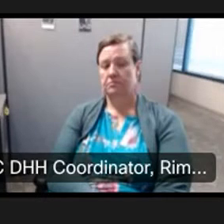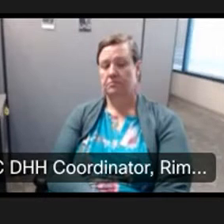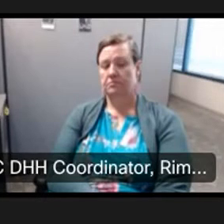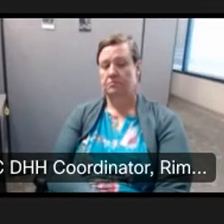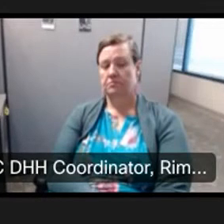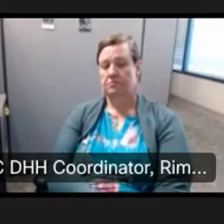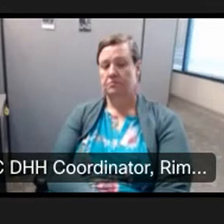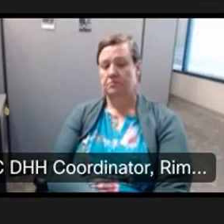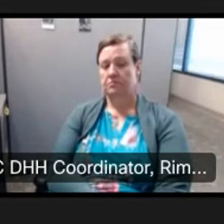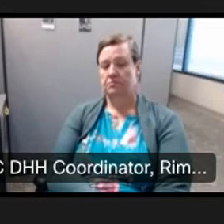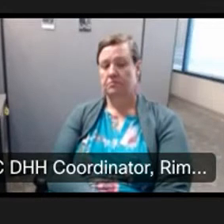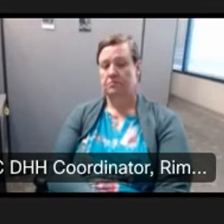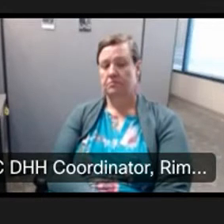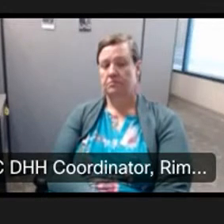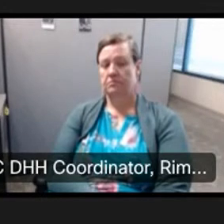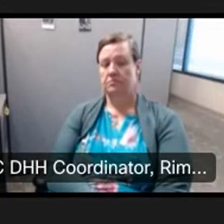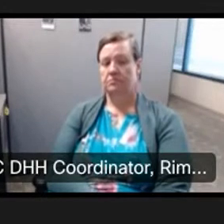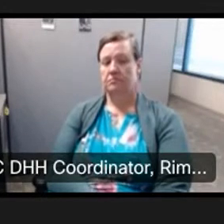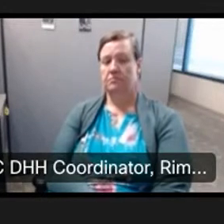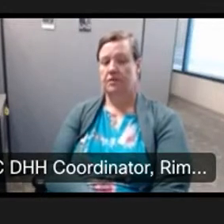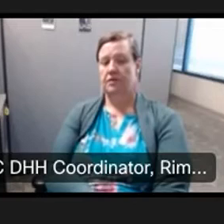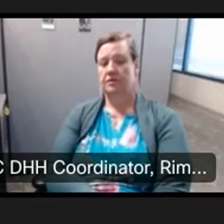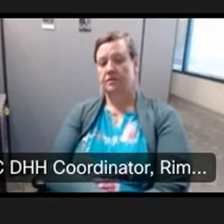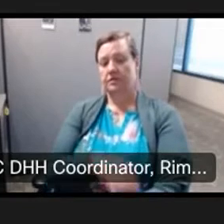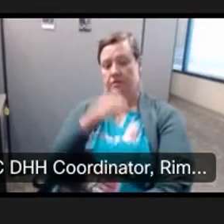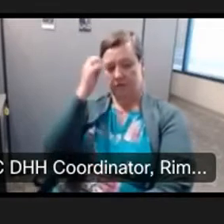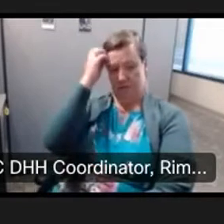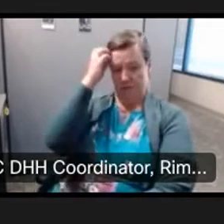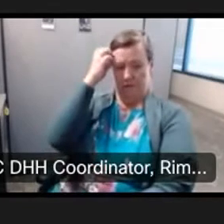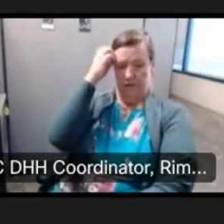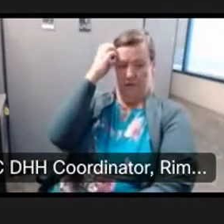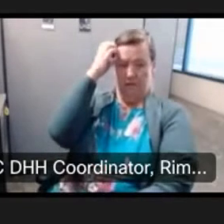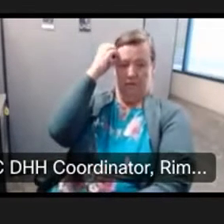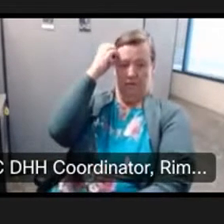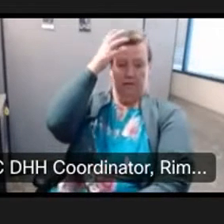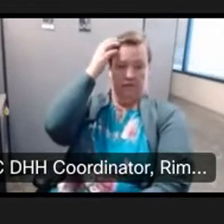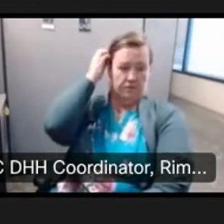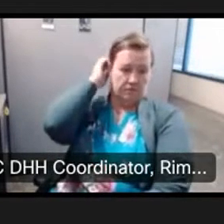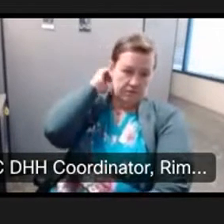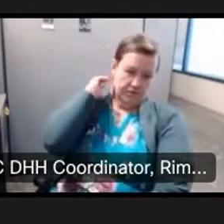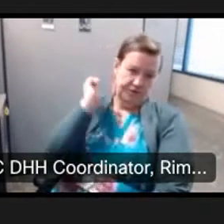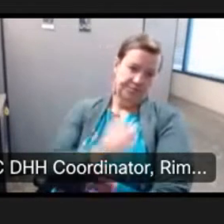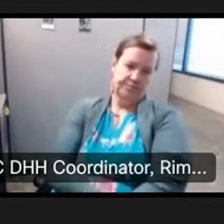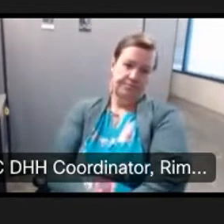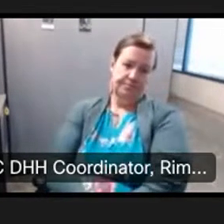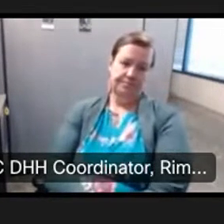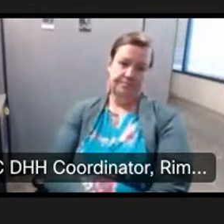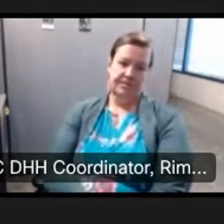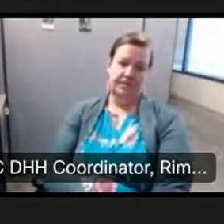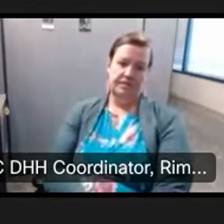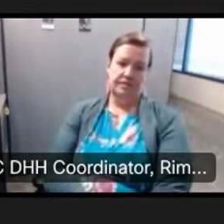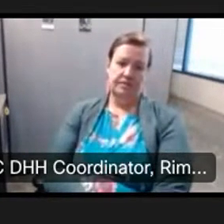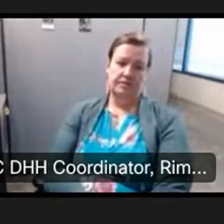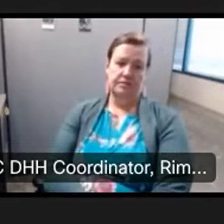their profile to show that they have, openings. But this always comes up. I'm fine with the survey and I'm fine doing that, but